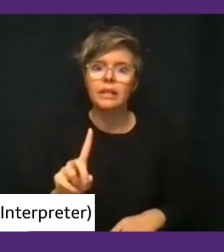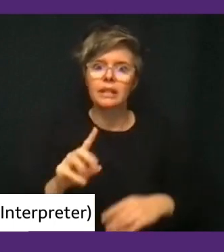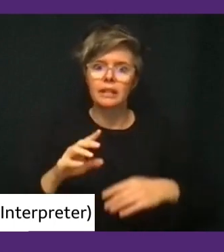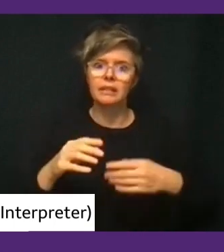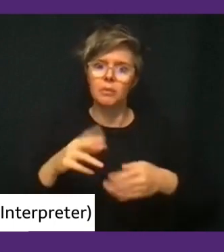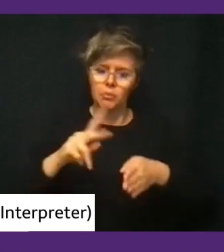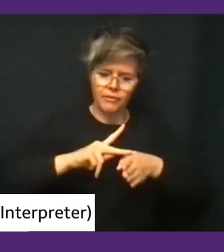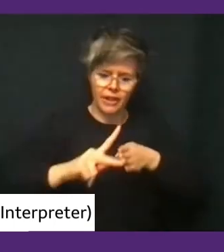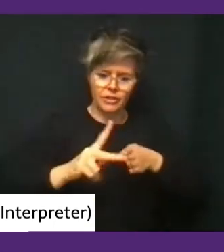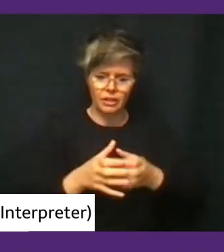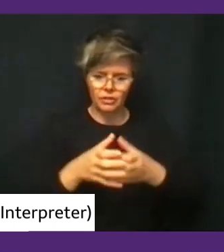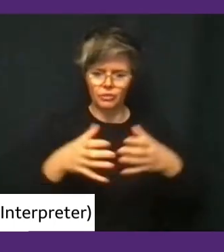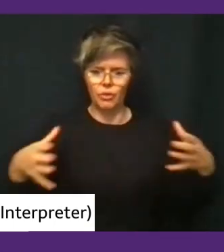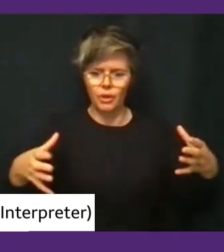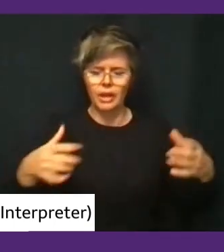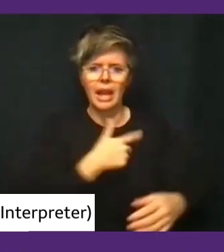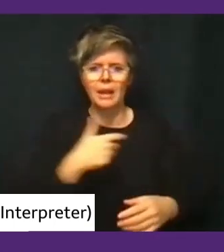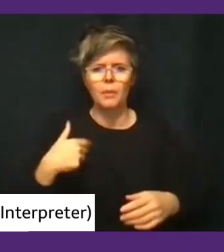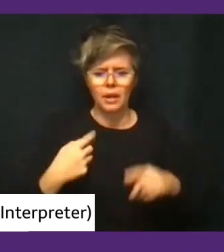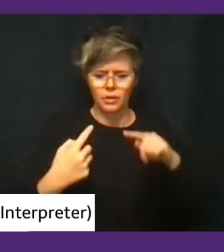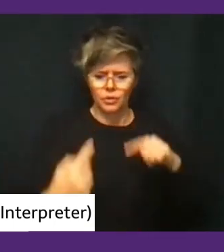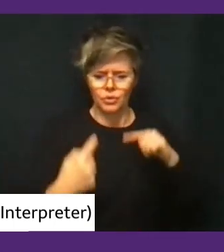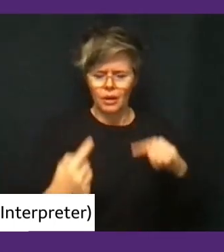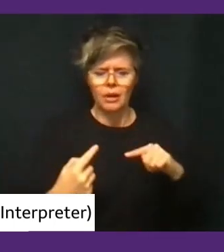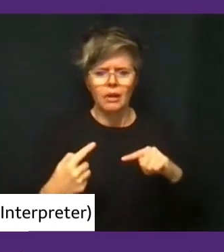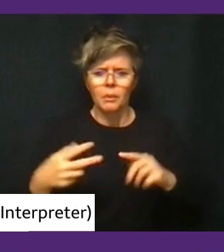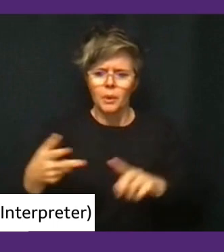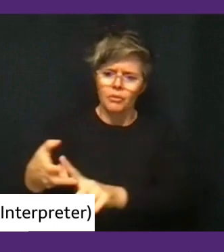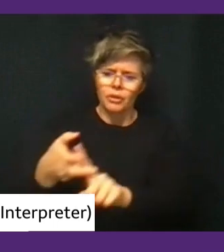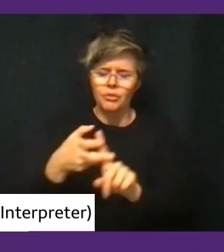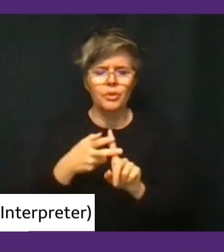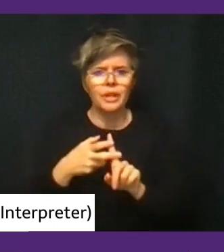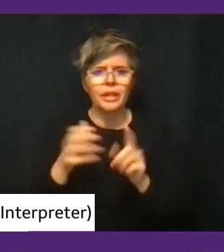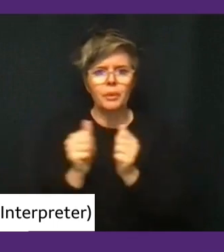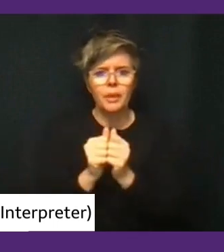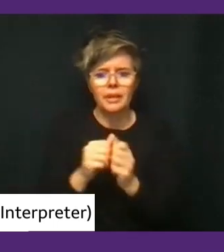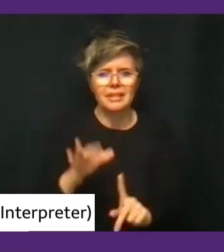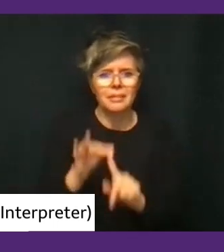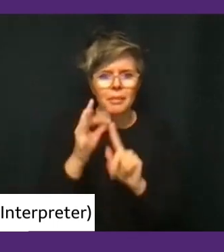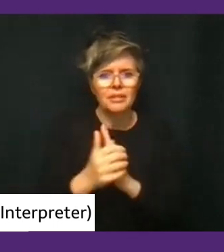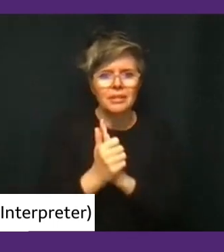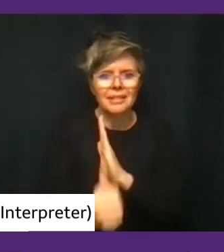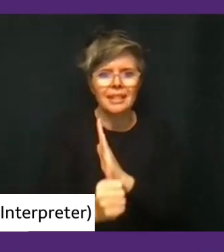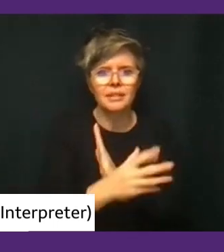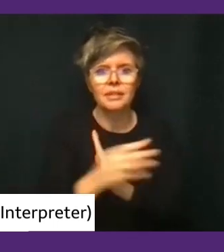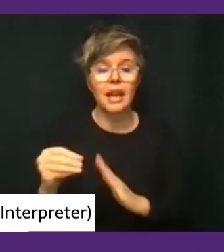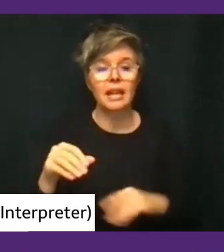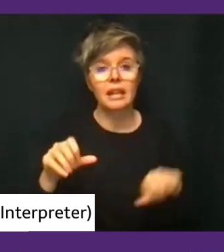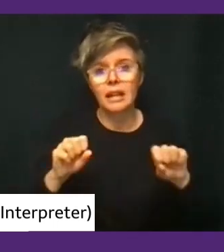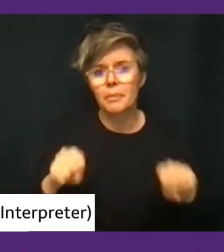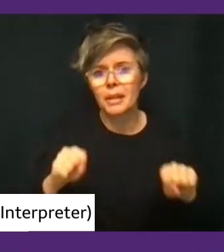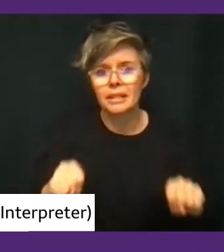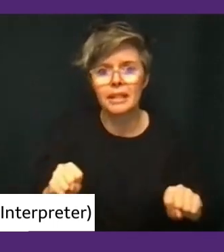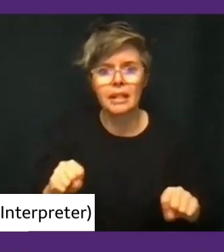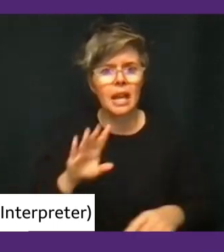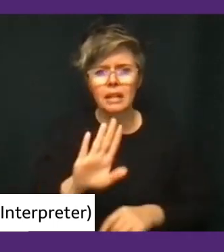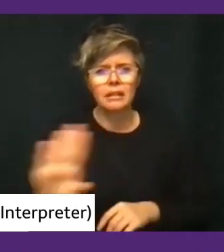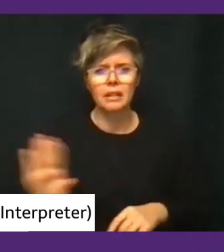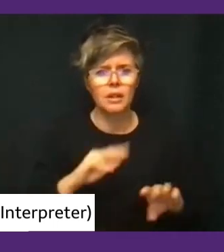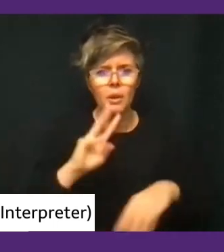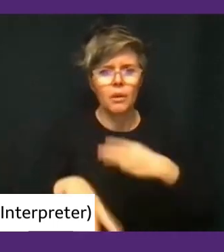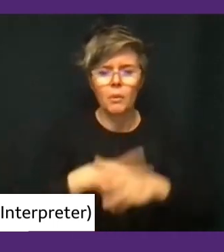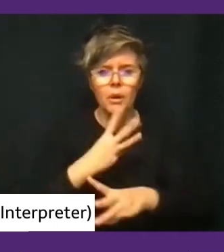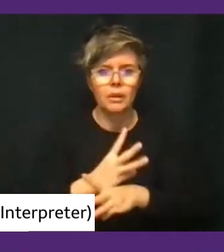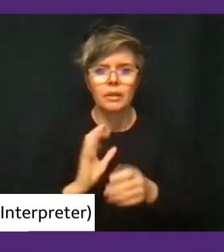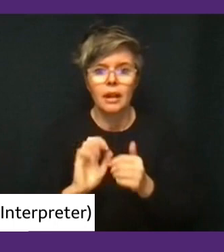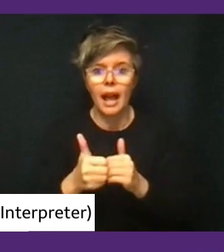specialist skills and accessibility. I mean, that's a great thing. I just wonder what that pressure's doing in your world. How are we